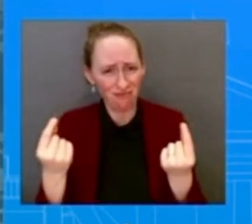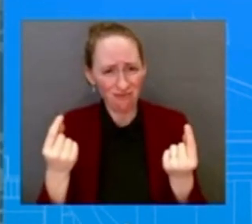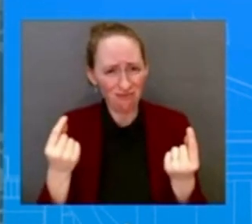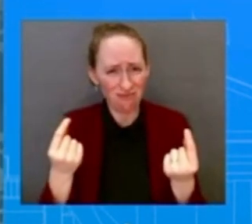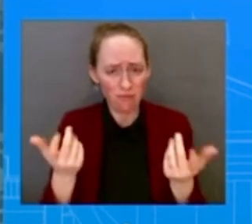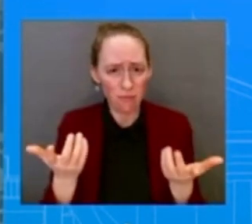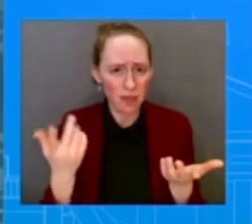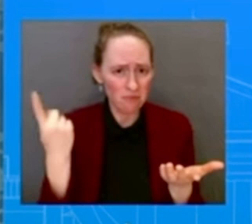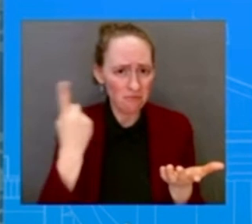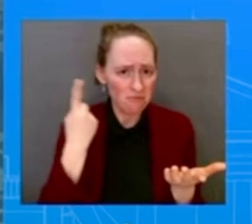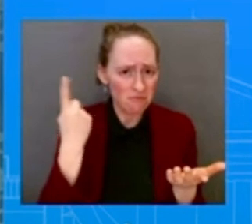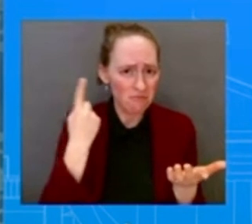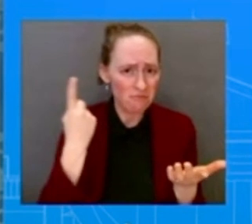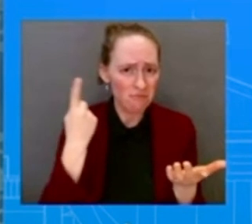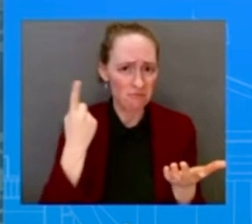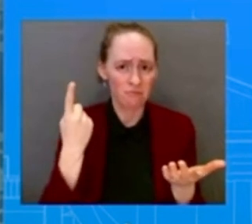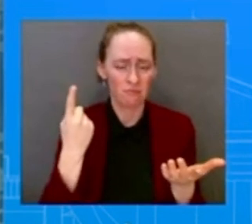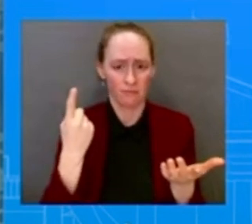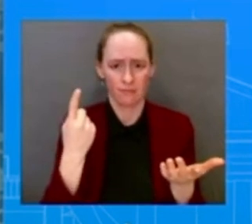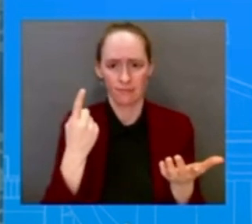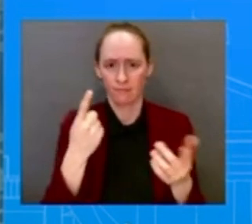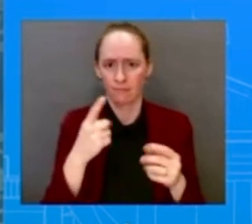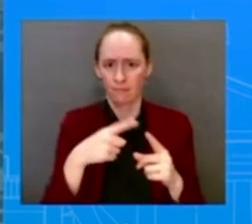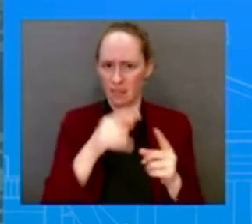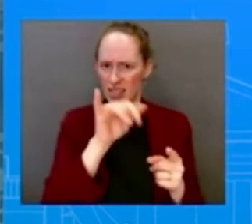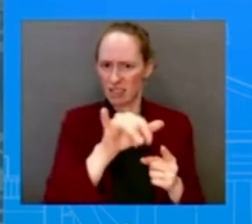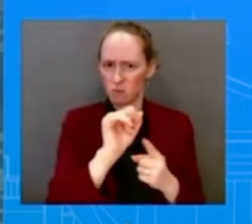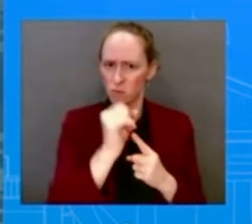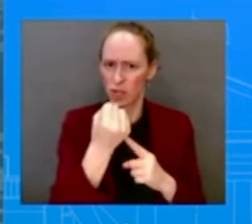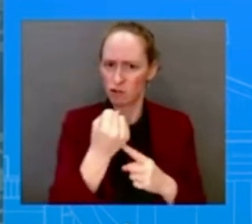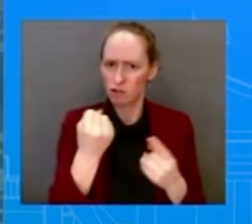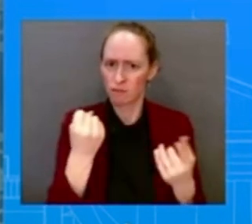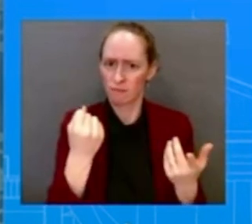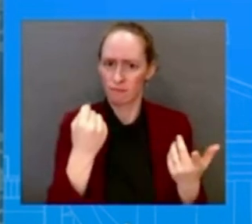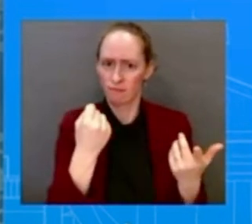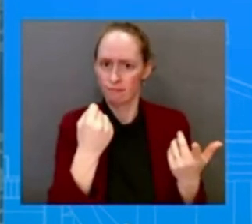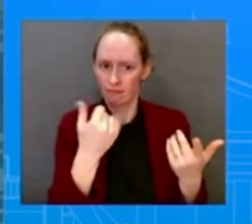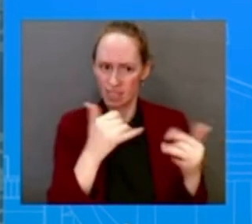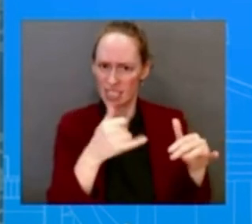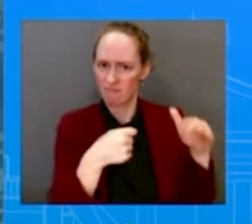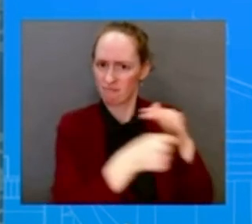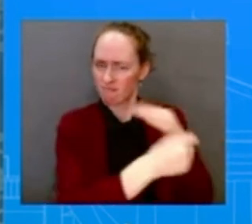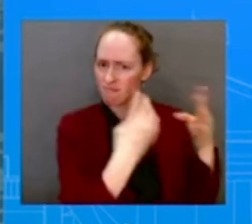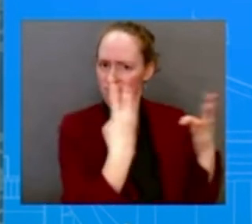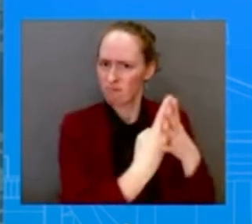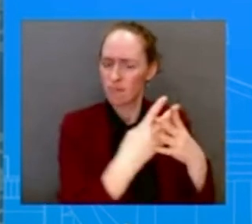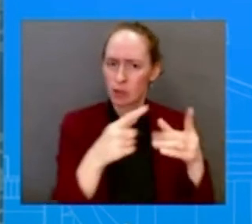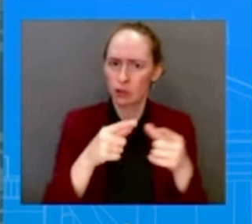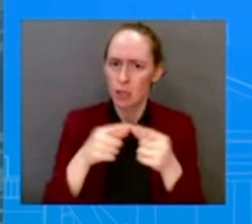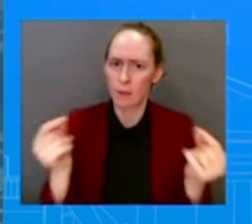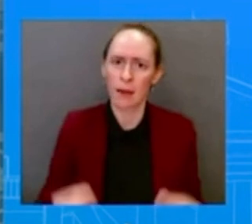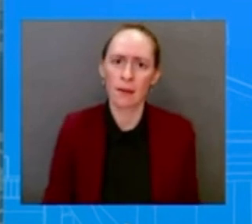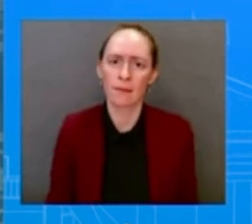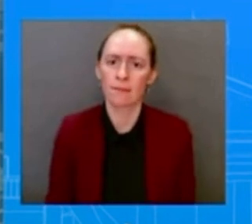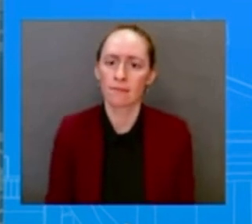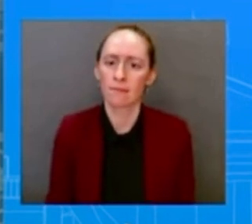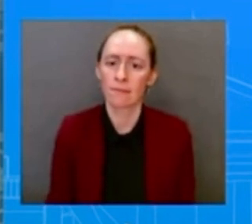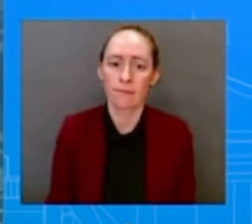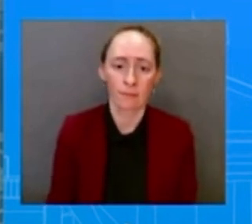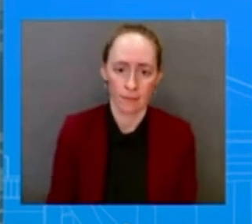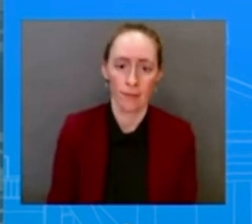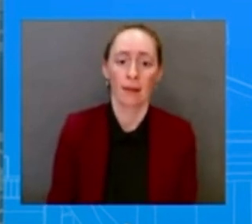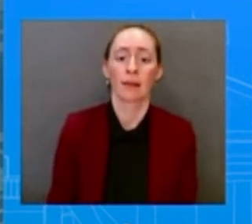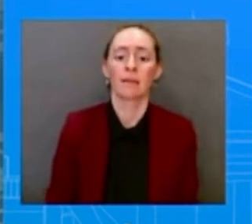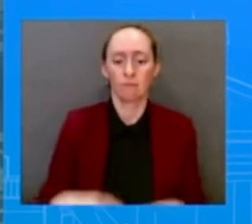the President's well aware of this case, and he's well aware of what the family's going through. He's also well aware of concerns by the